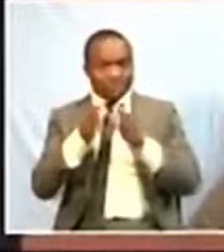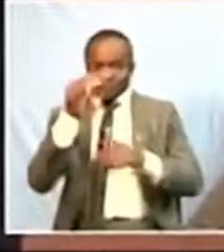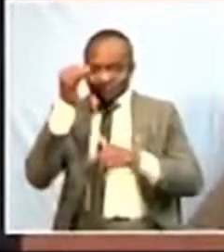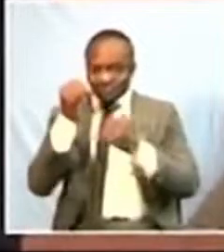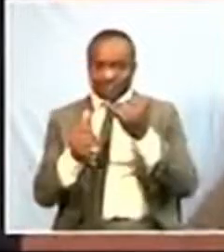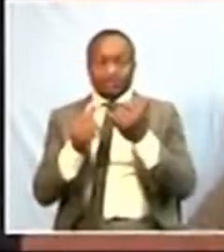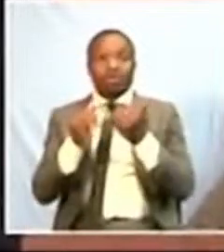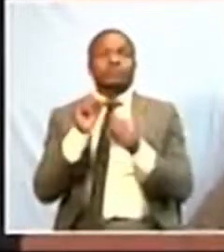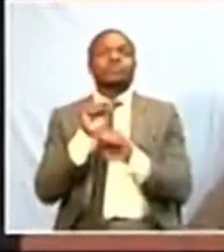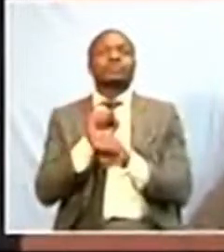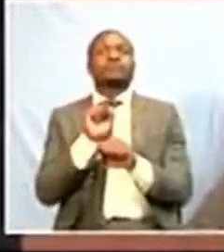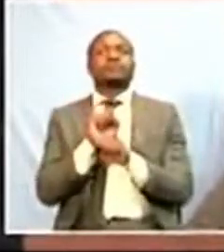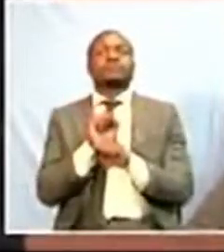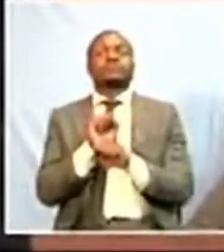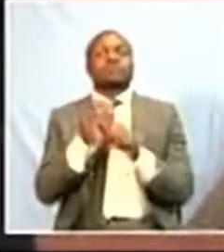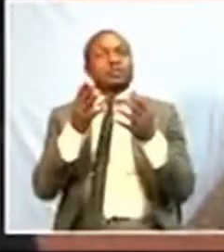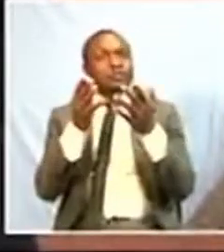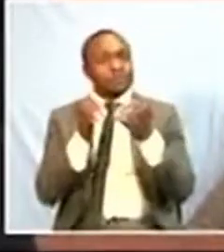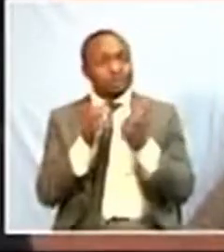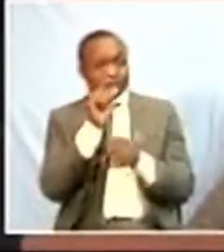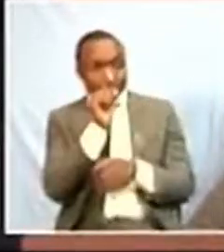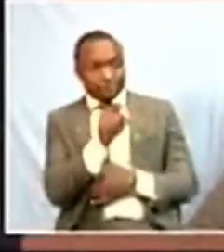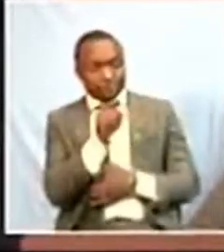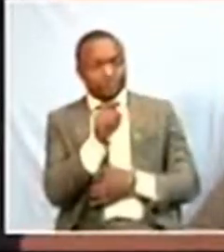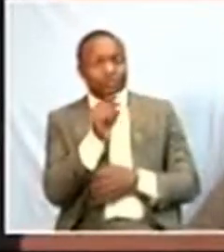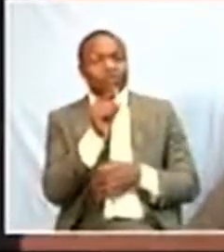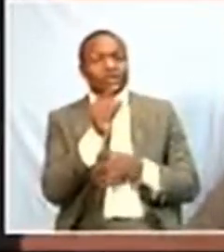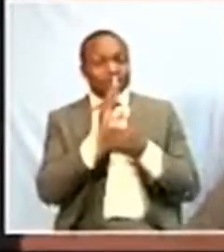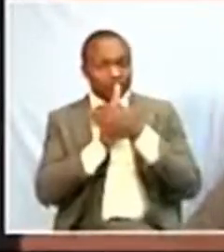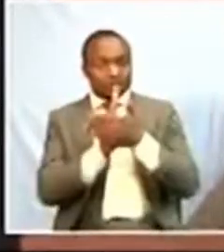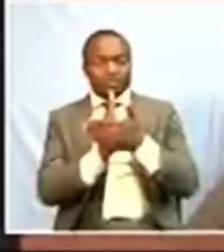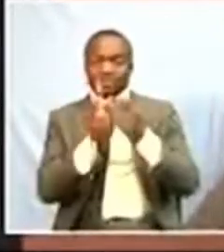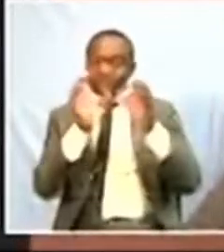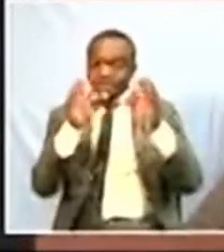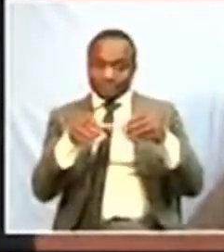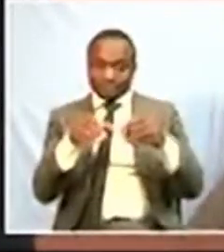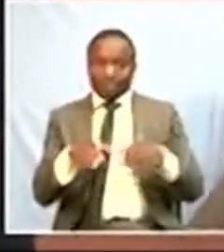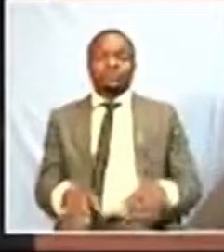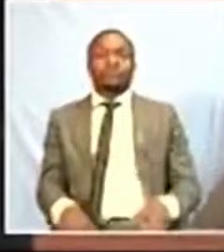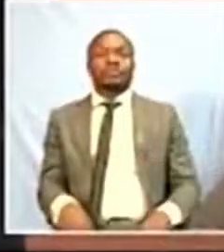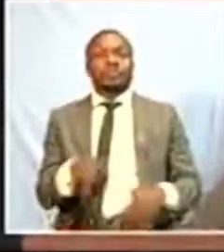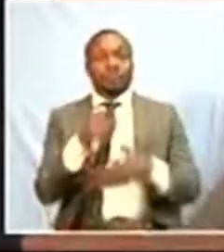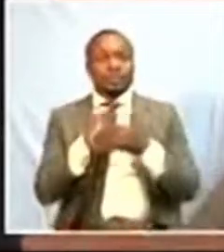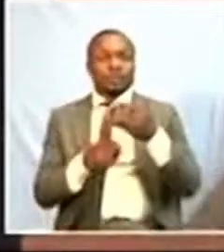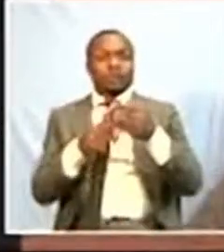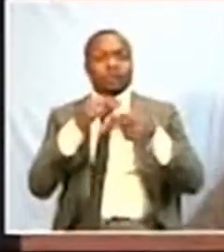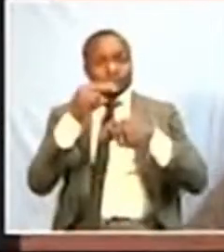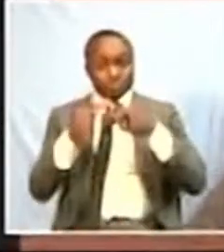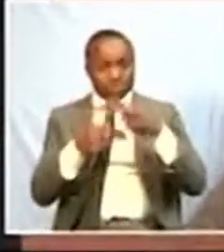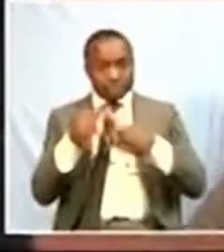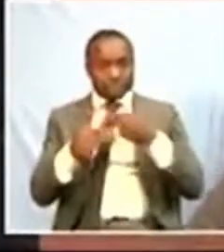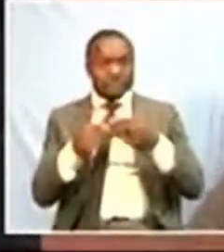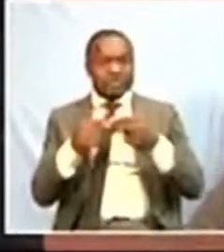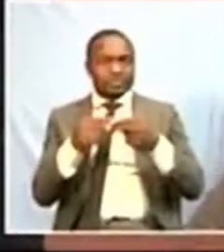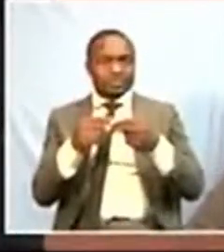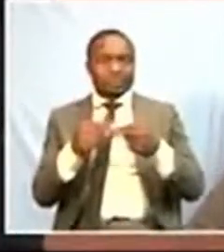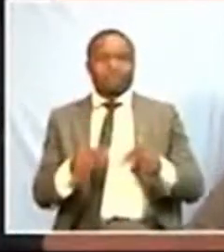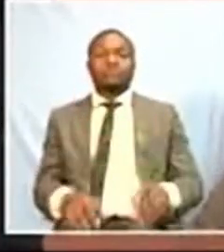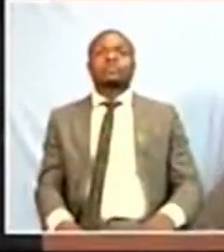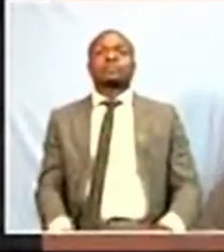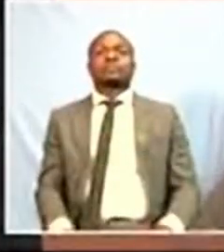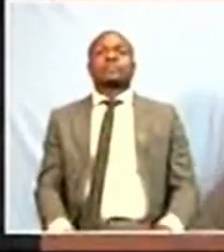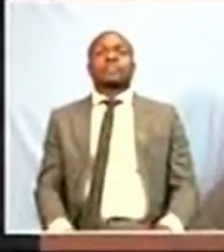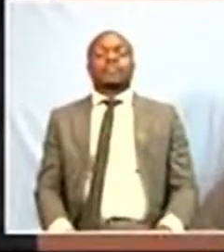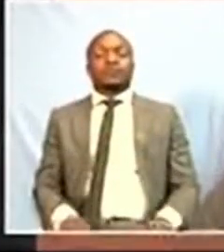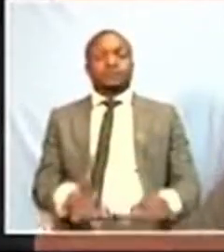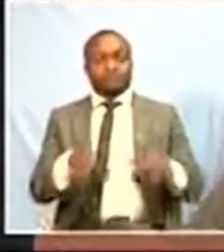the works? So I want you to just guide your committee what you mean by the